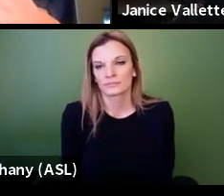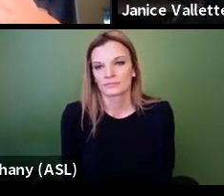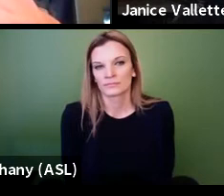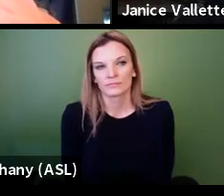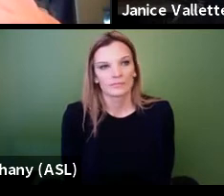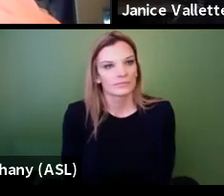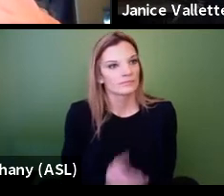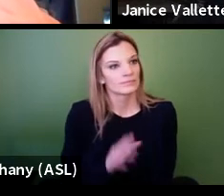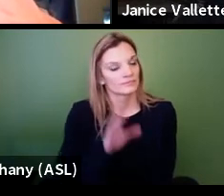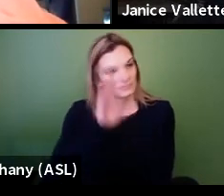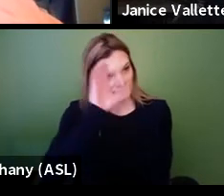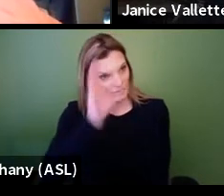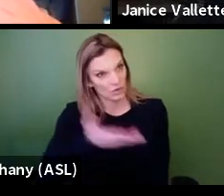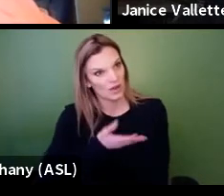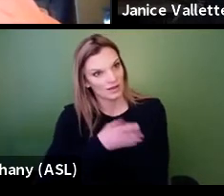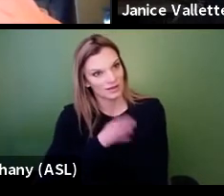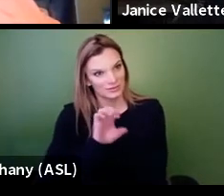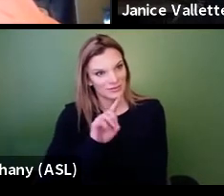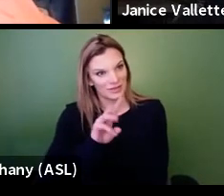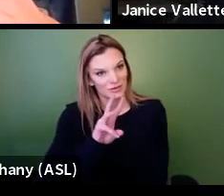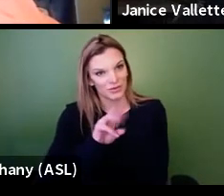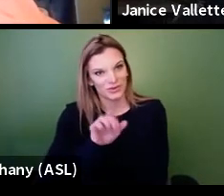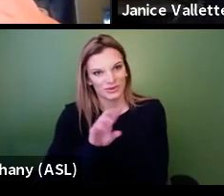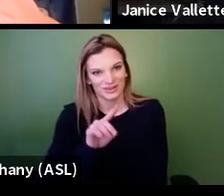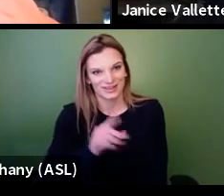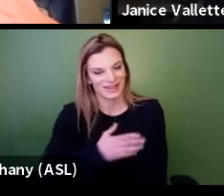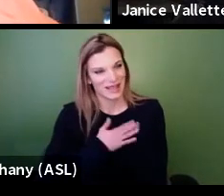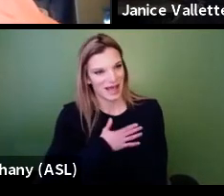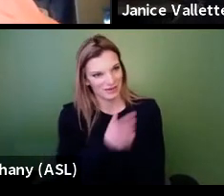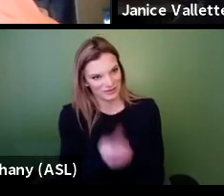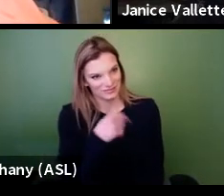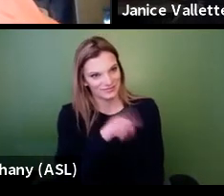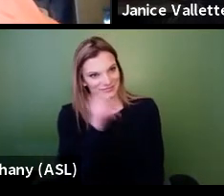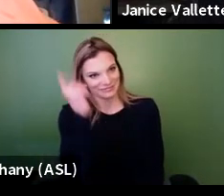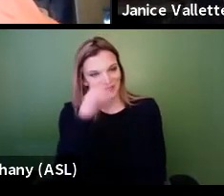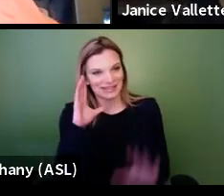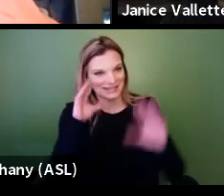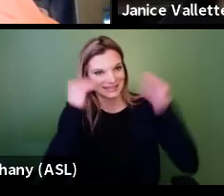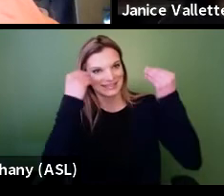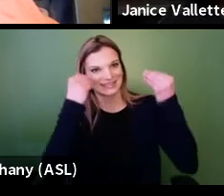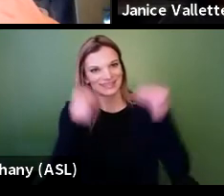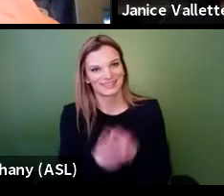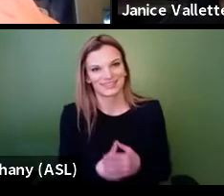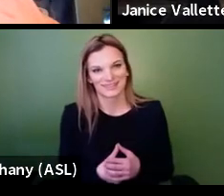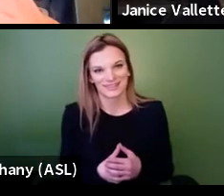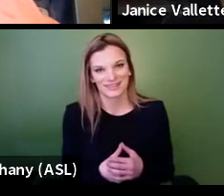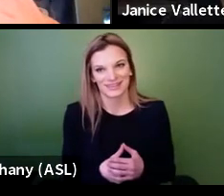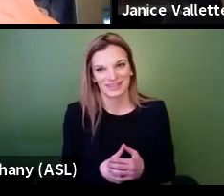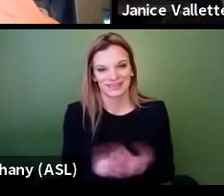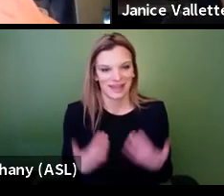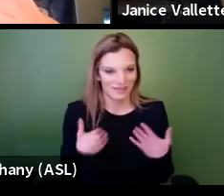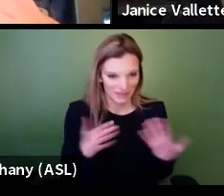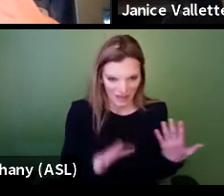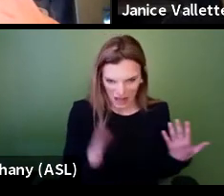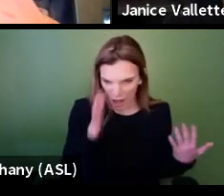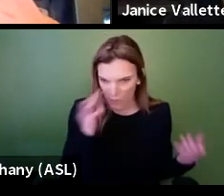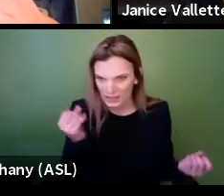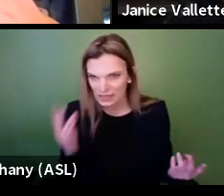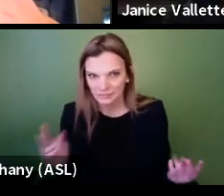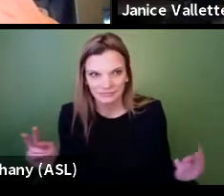Edward, welcome. Glad to have you on board. Your smiling face in front of, I don't know